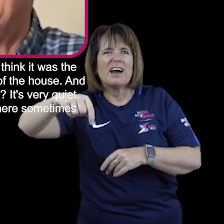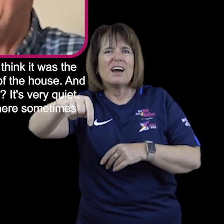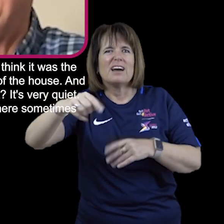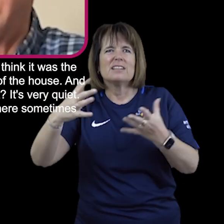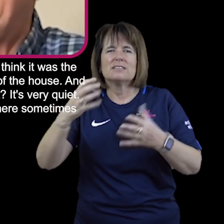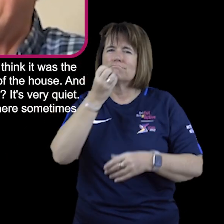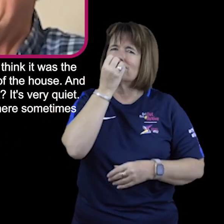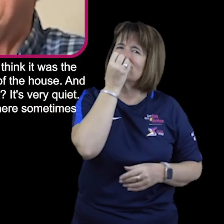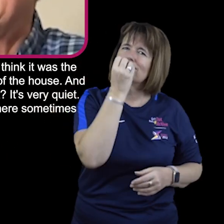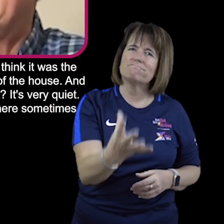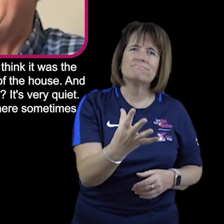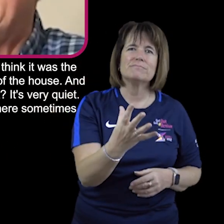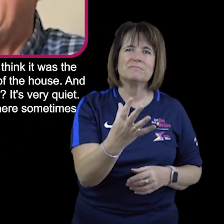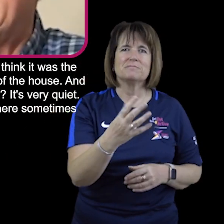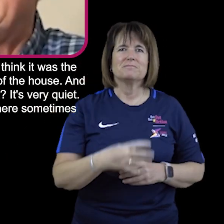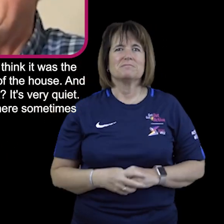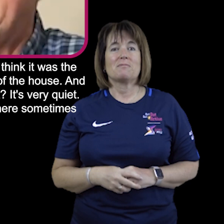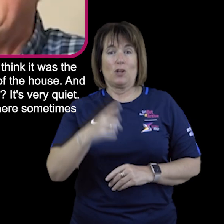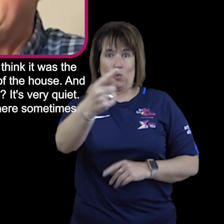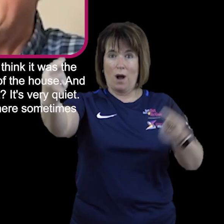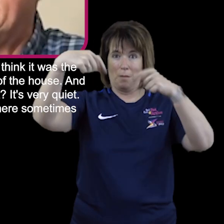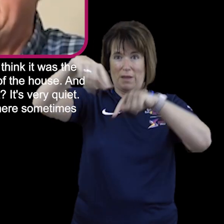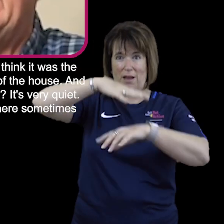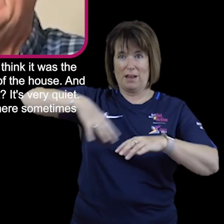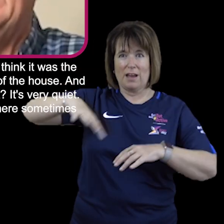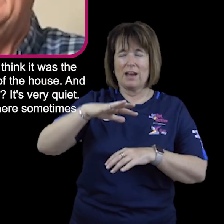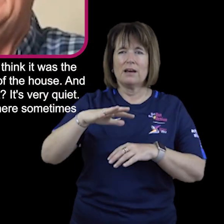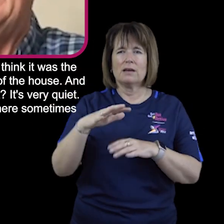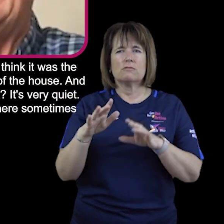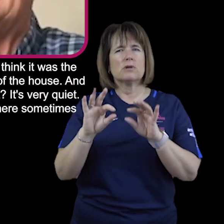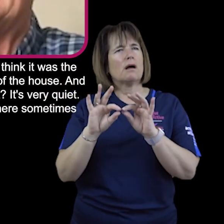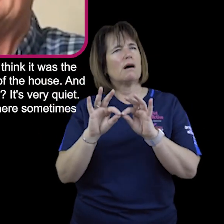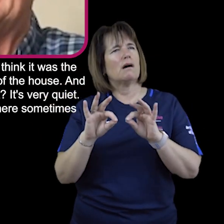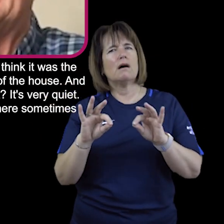Close. It's very mellow, isn't it? It's very quiet. It's very peaceful.